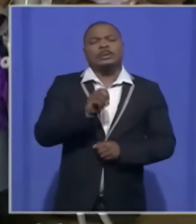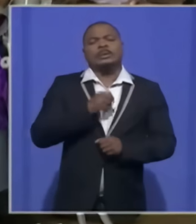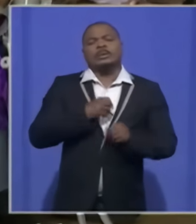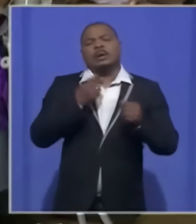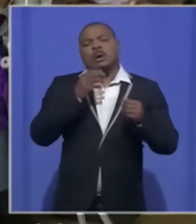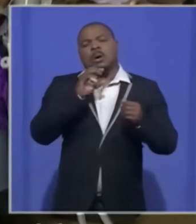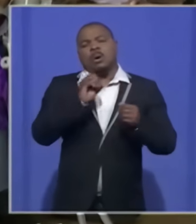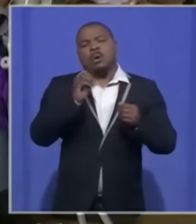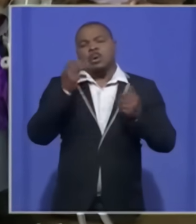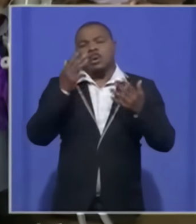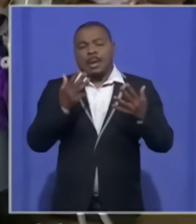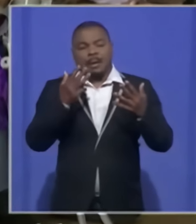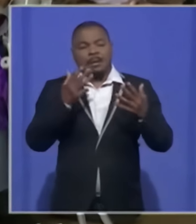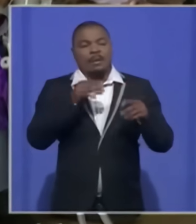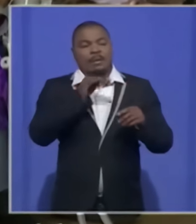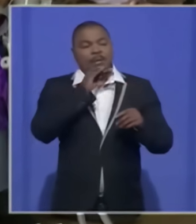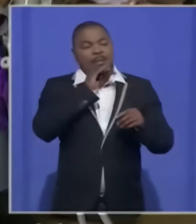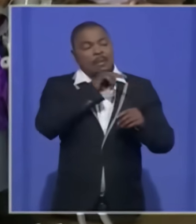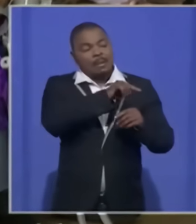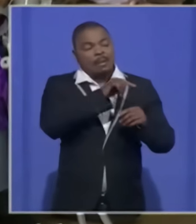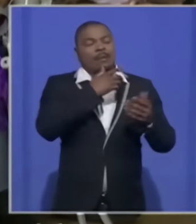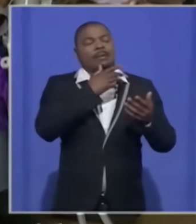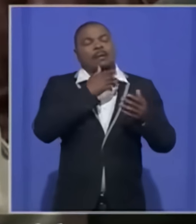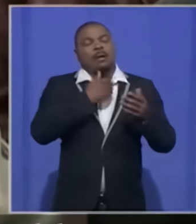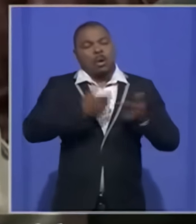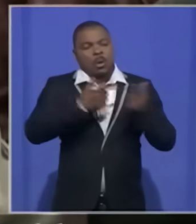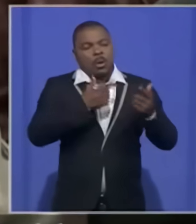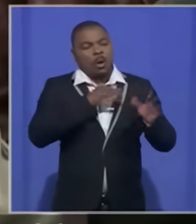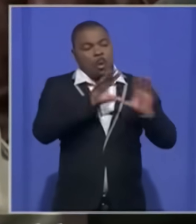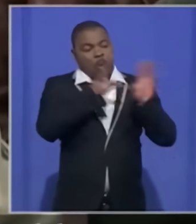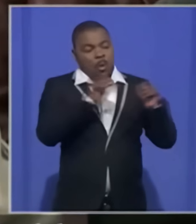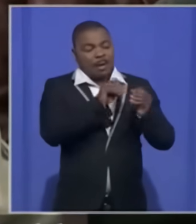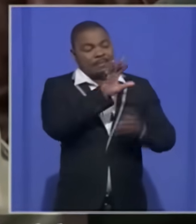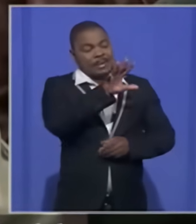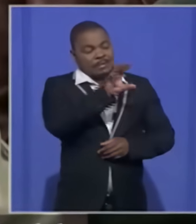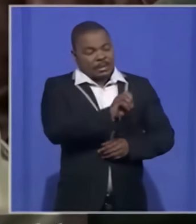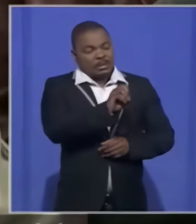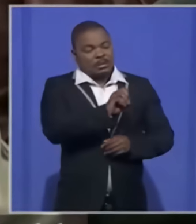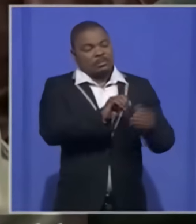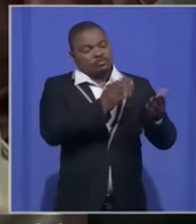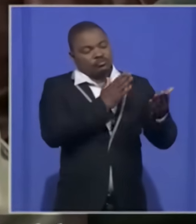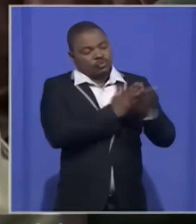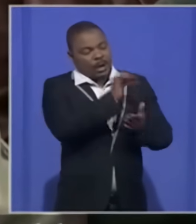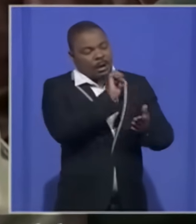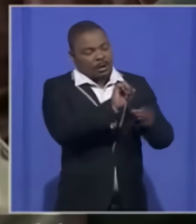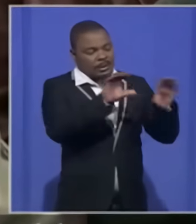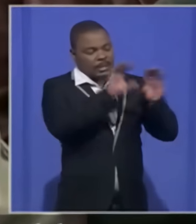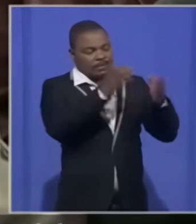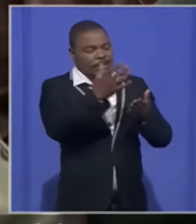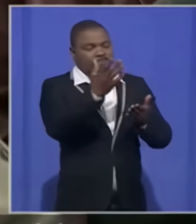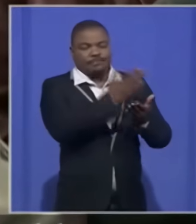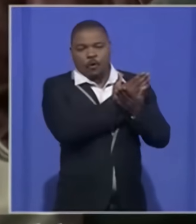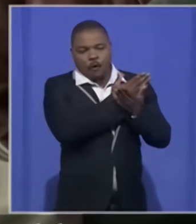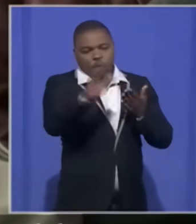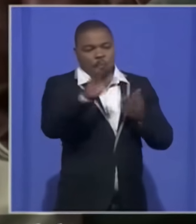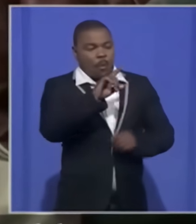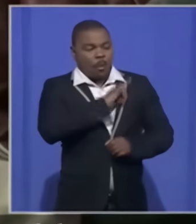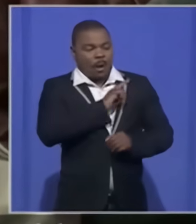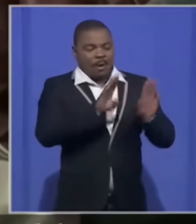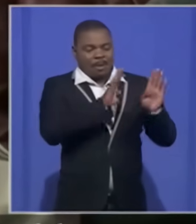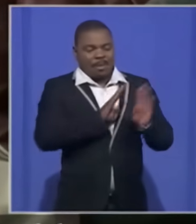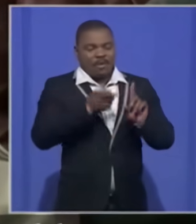2018 e se e le maqwetha a fetang 50 a hlothilweng tokelo ya ho ba baemedi ba molao ka lebaka la boitshwaro